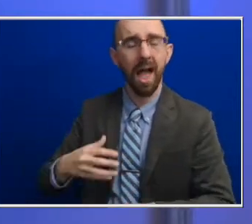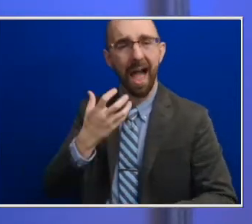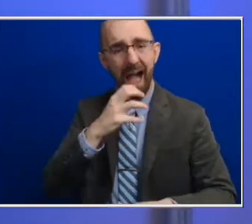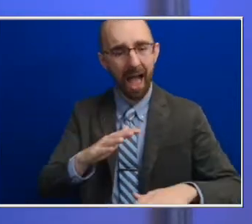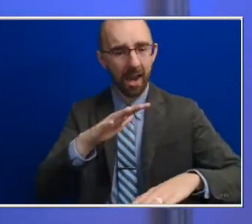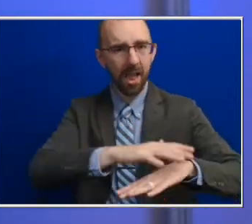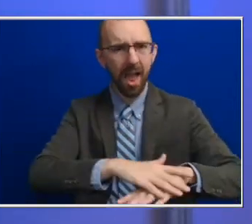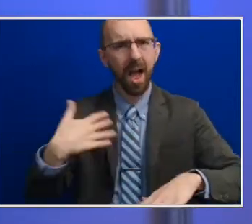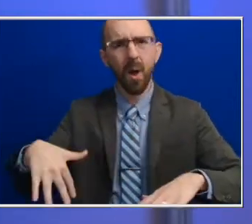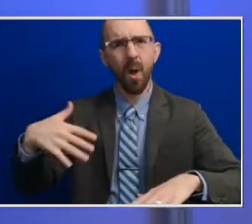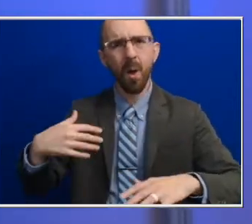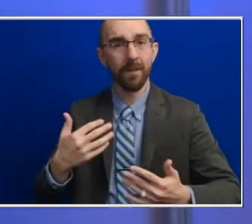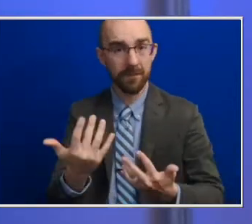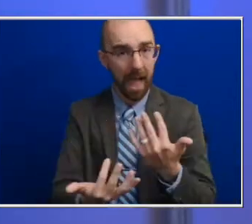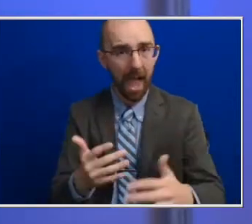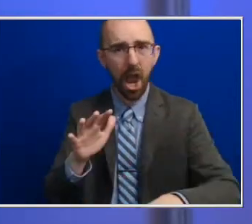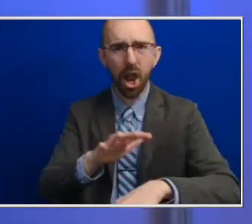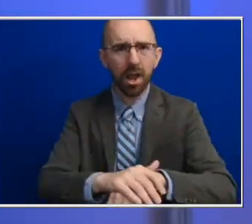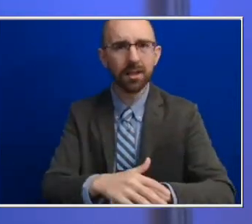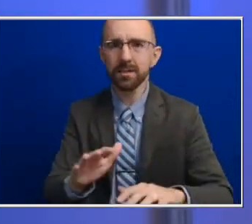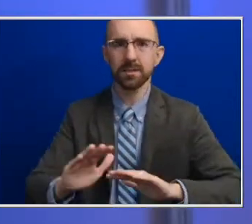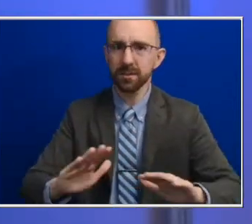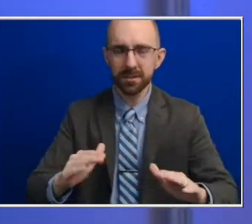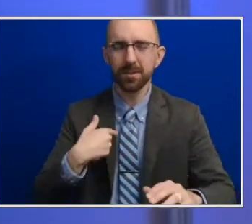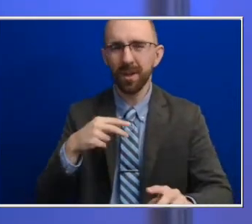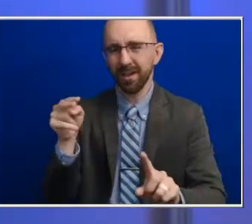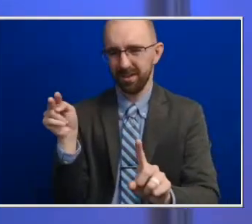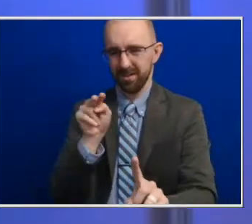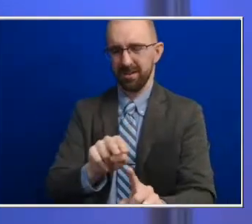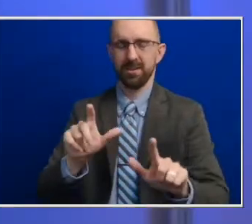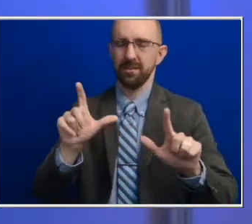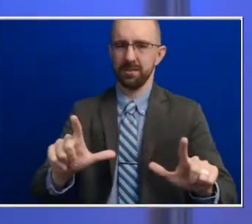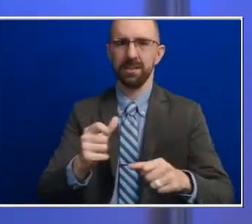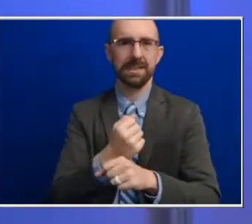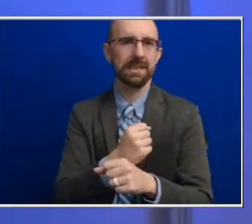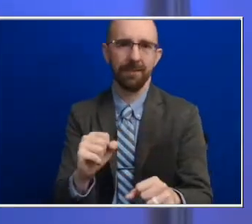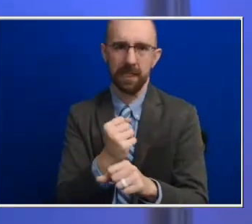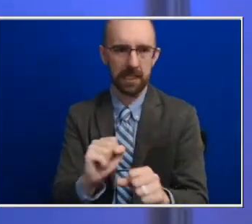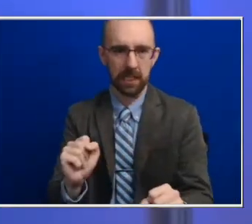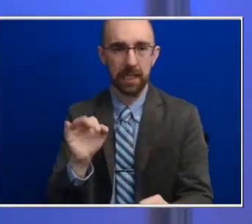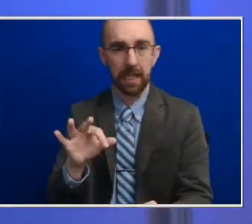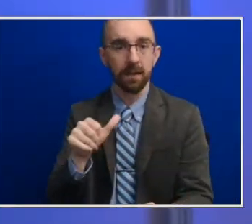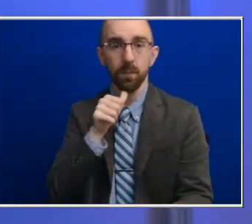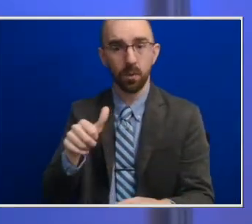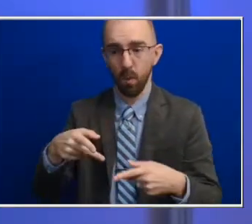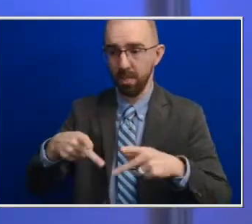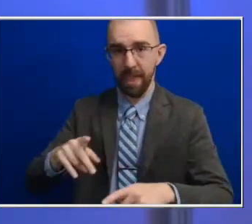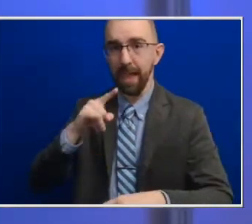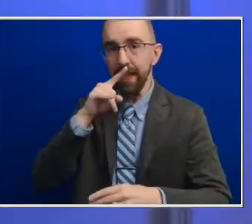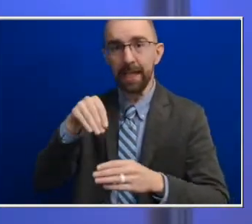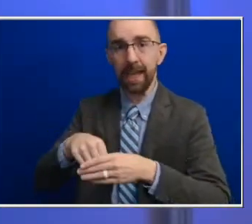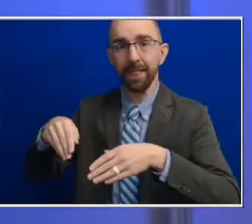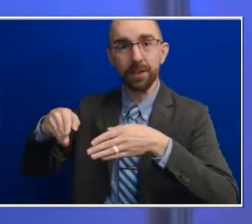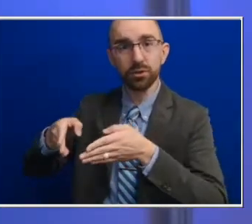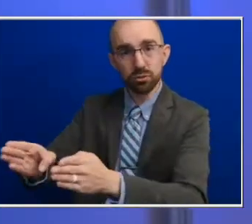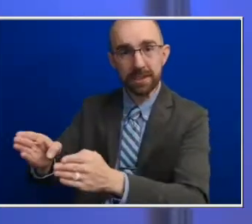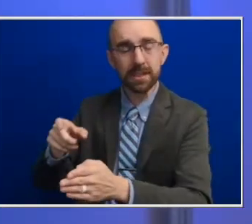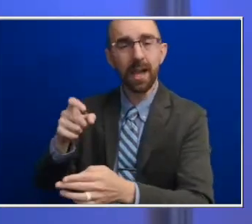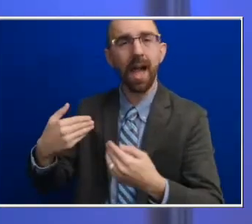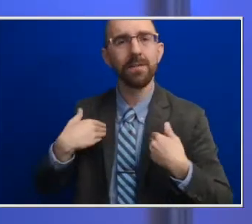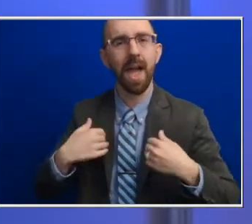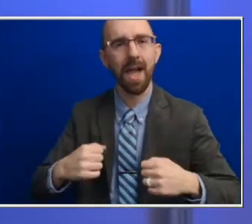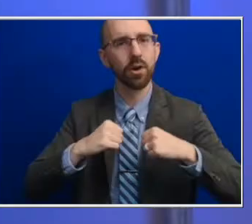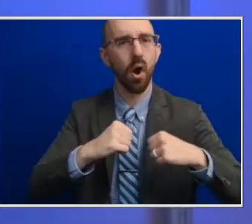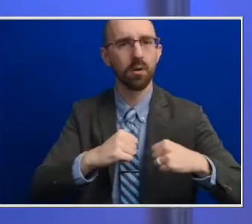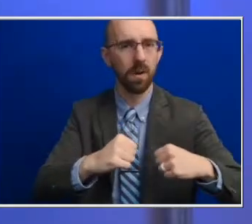really a safety mindset that I approach it with. And so from that regard, if we don't let toddlers run into the street, we have to have guardrails on their use